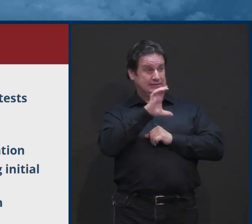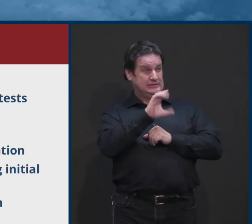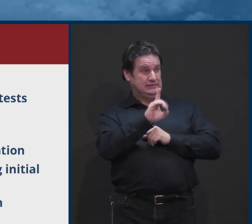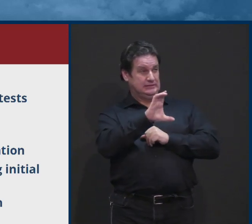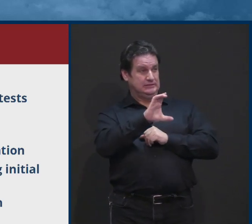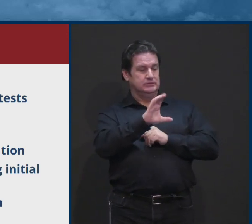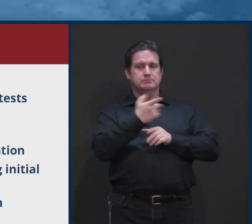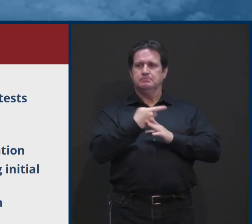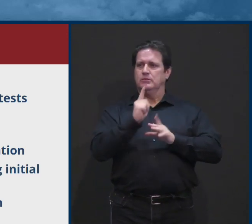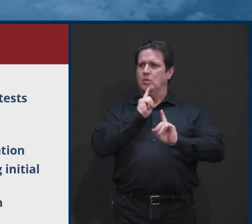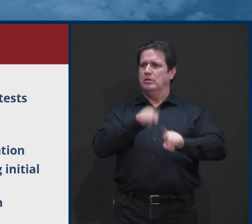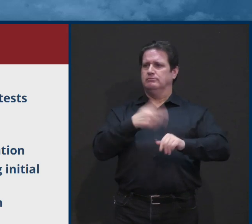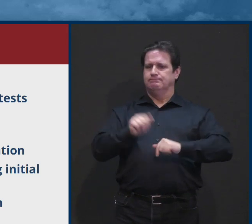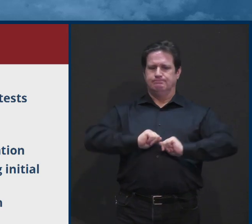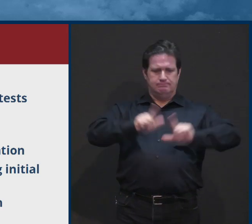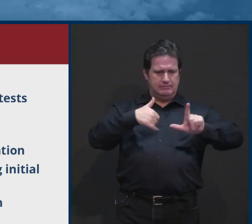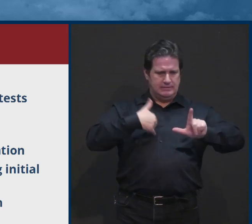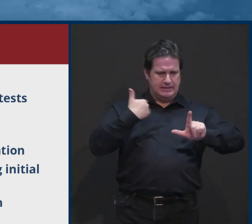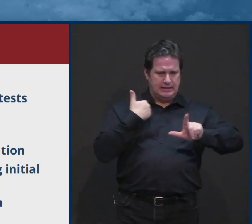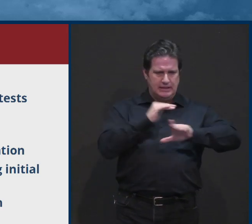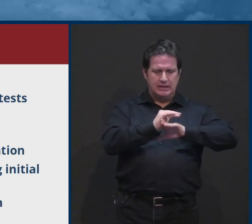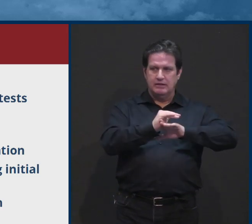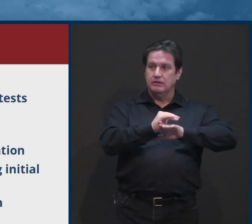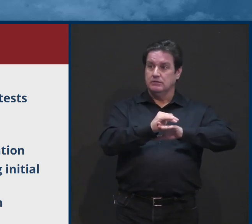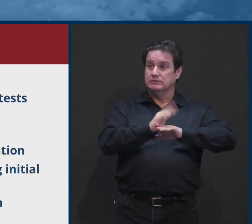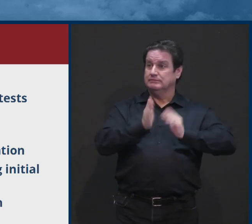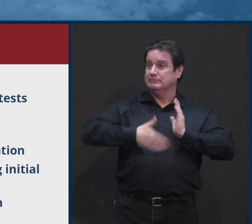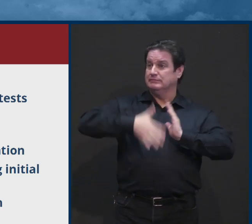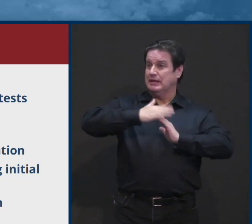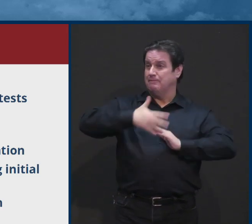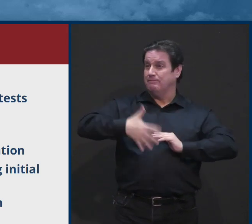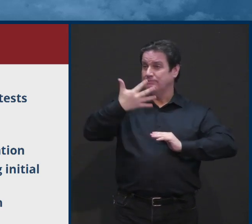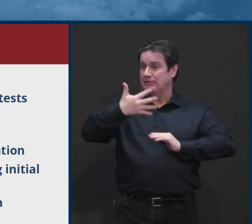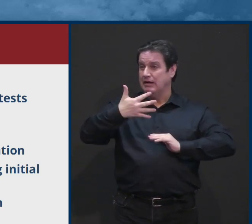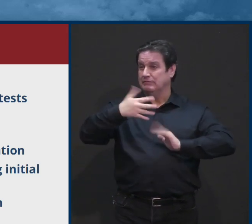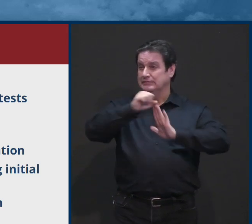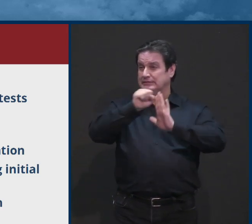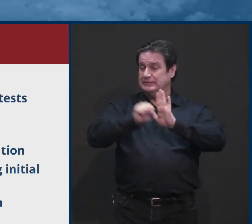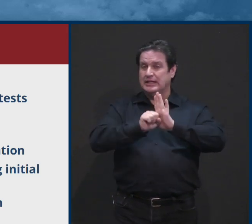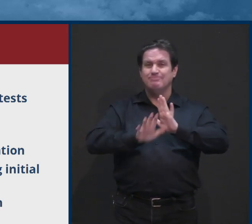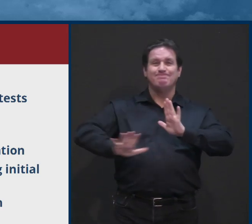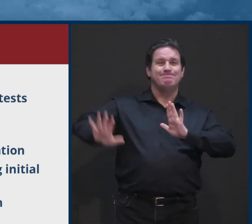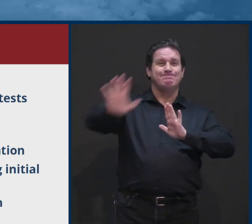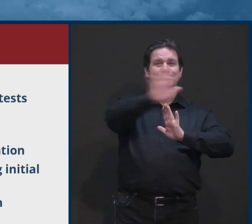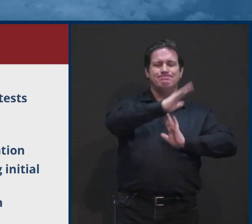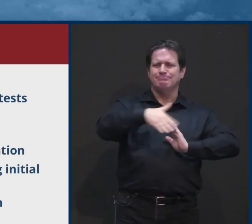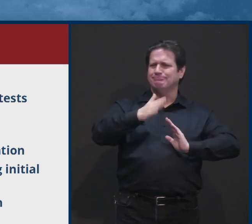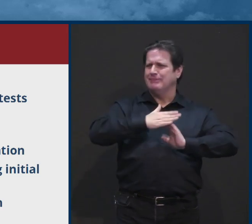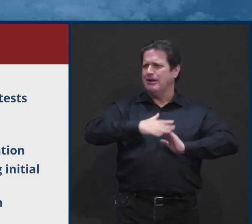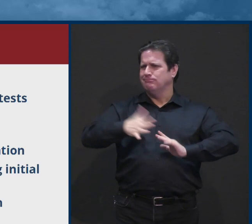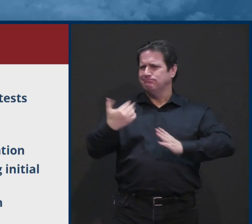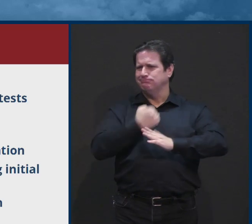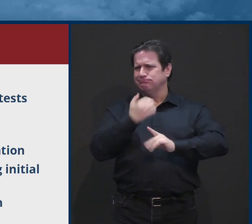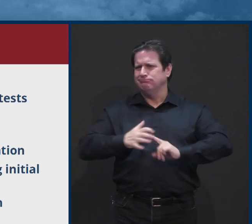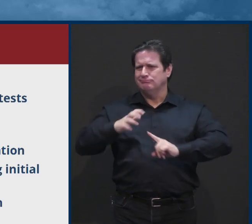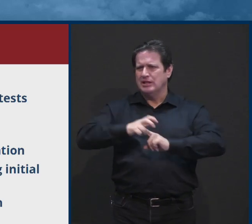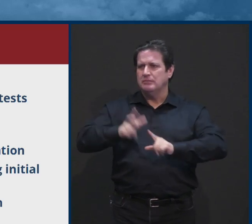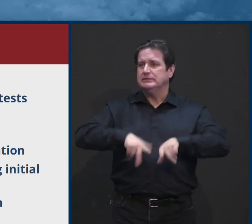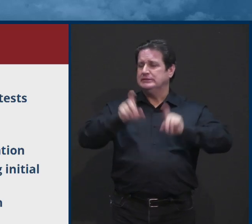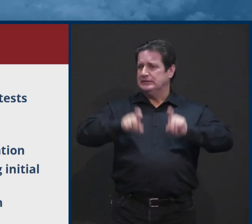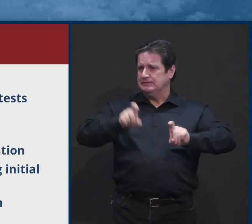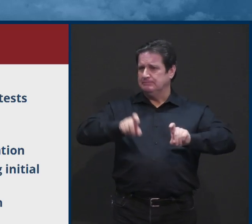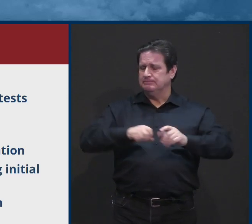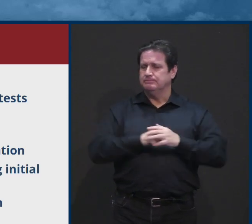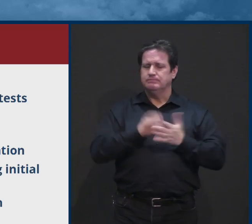got last night that we're in the top 5 of states for testing. So we really are doing a lot of testing